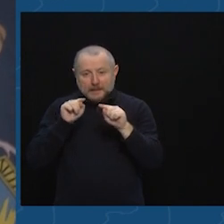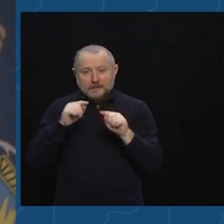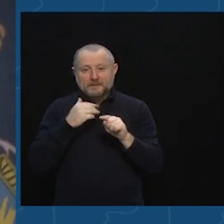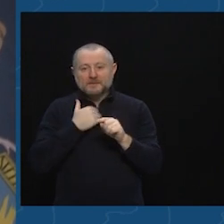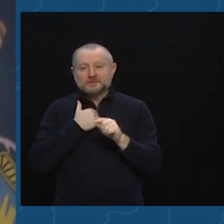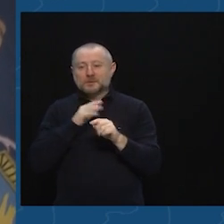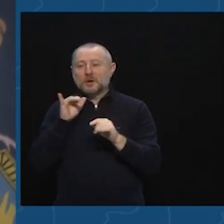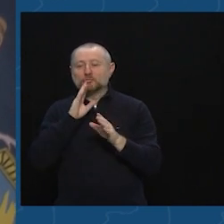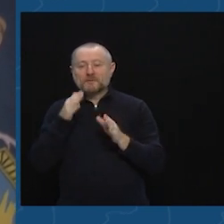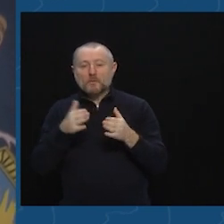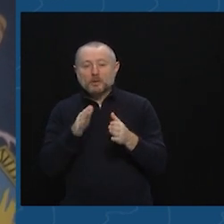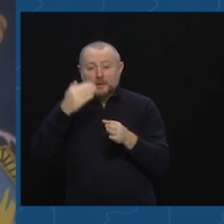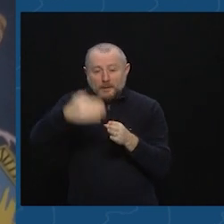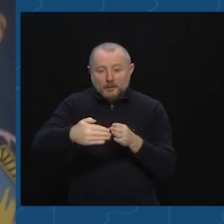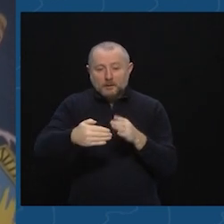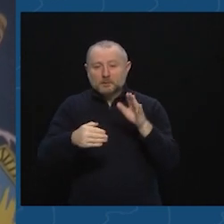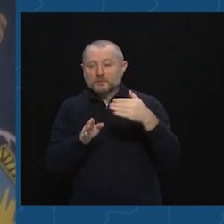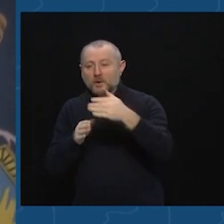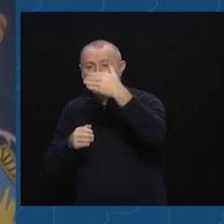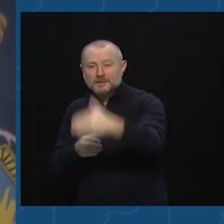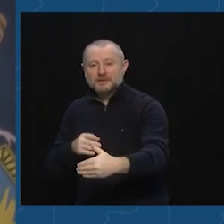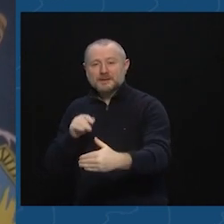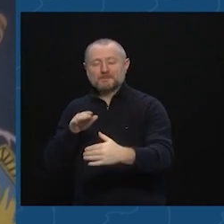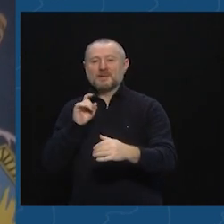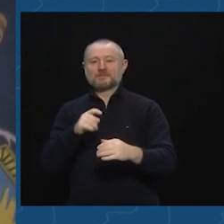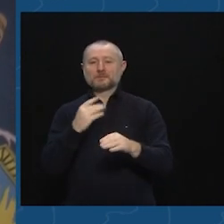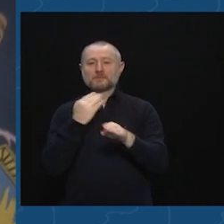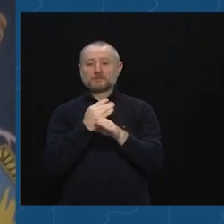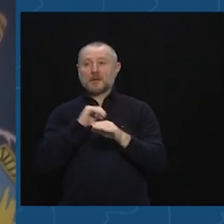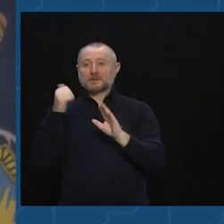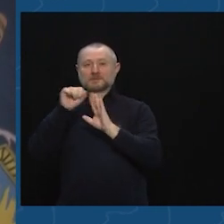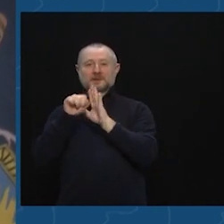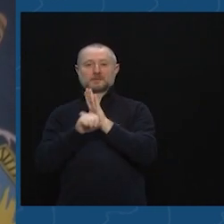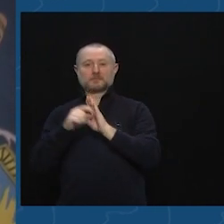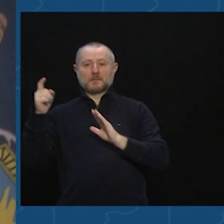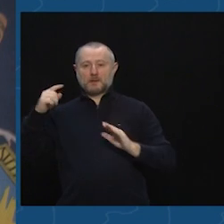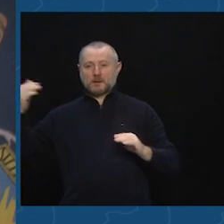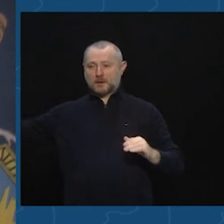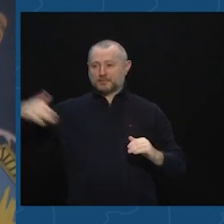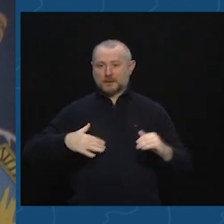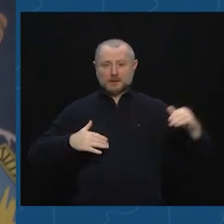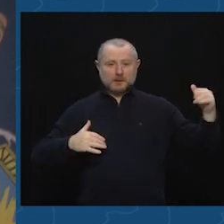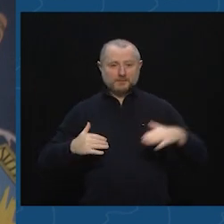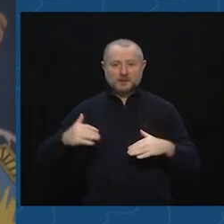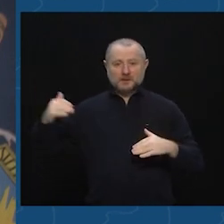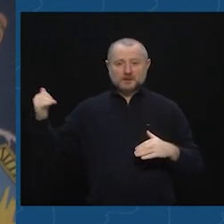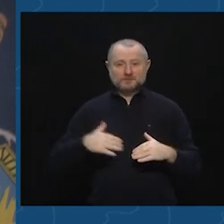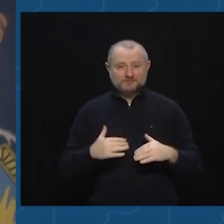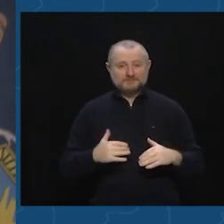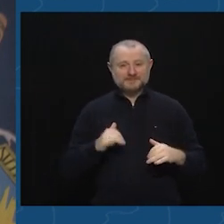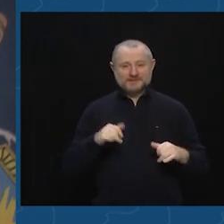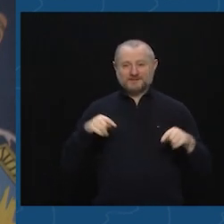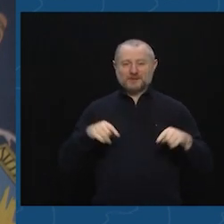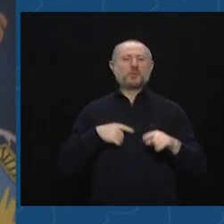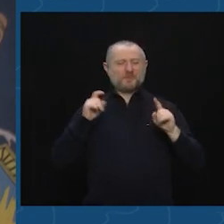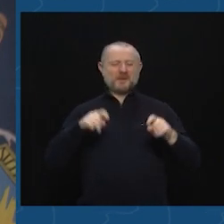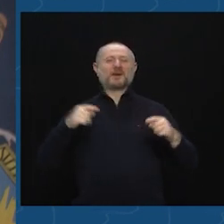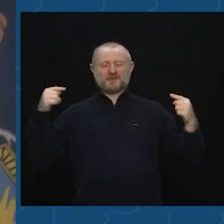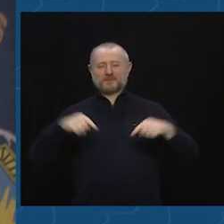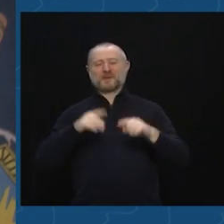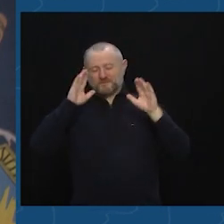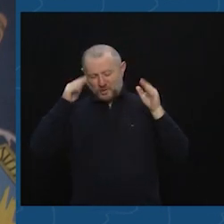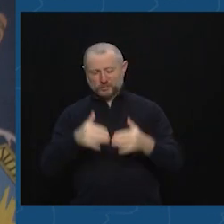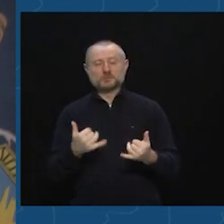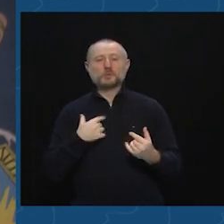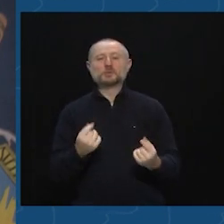our cities and in the hands of individuals who are using them. So that is our focus of what we're doing here today. As I've said from the beginning, there's opportunities to